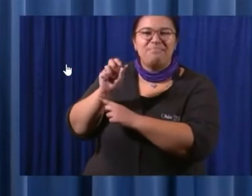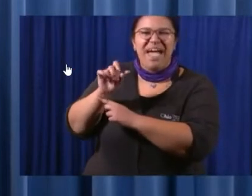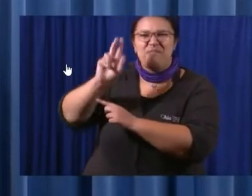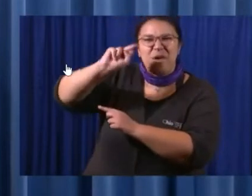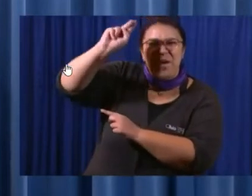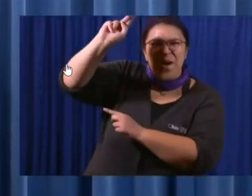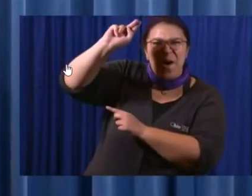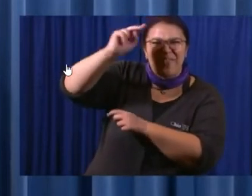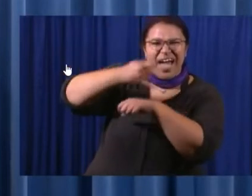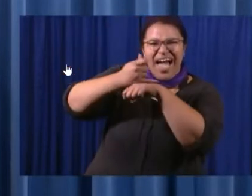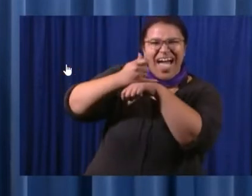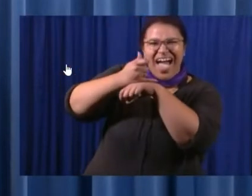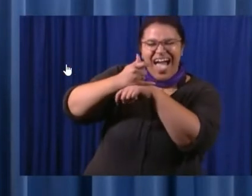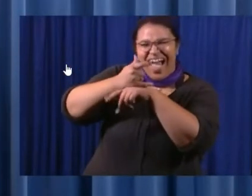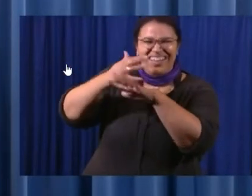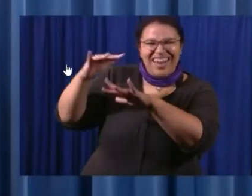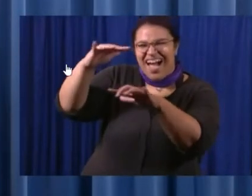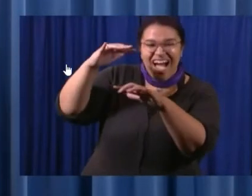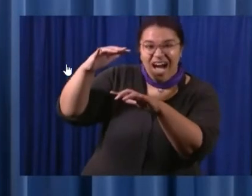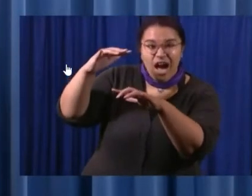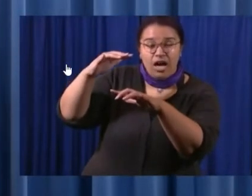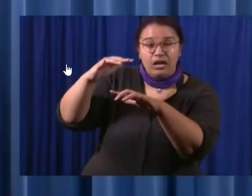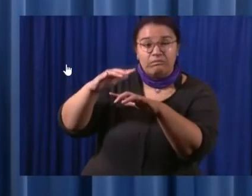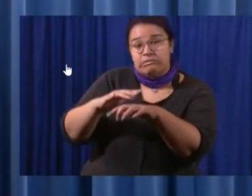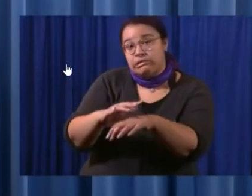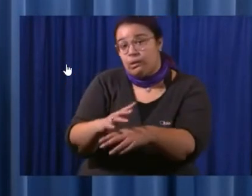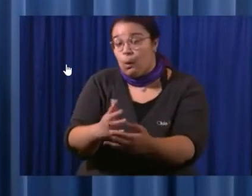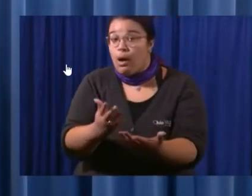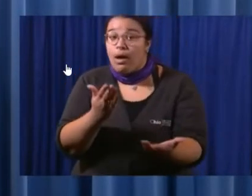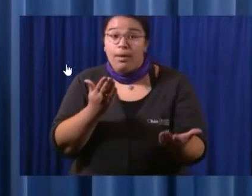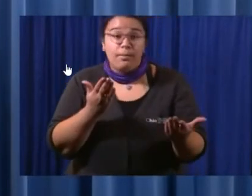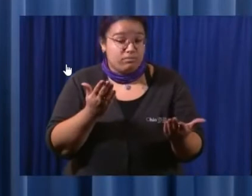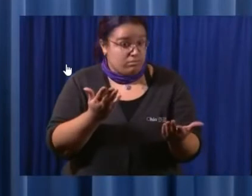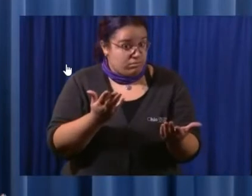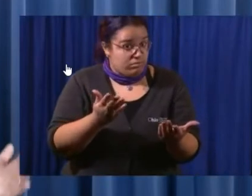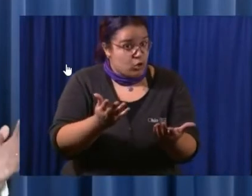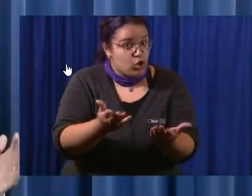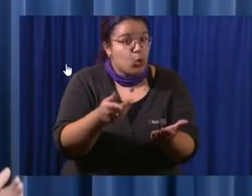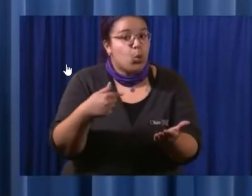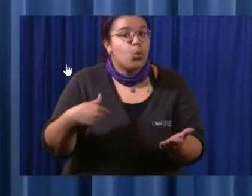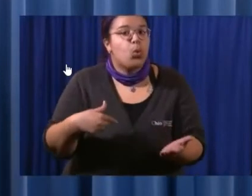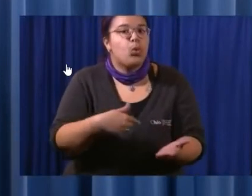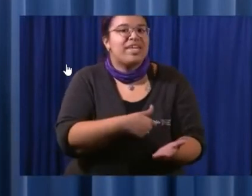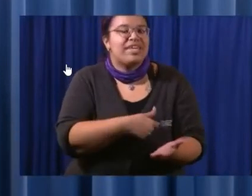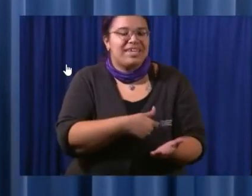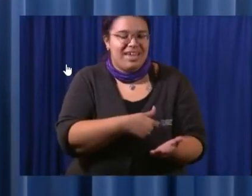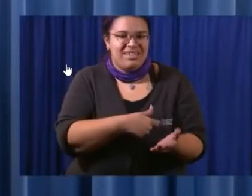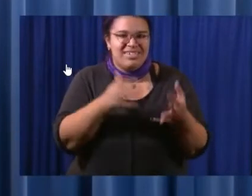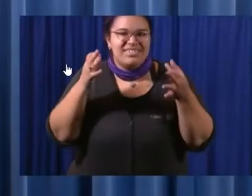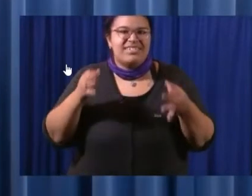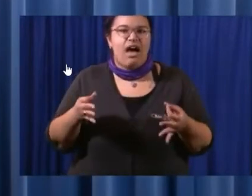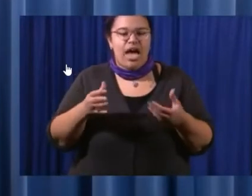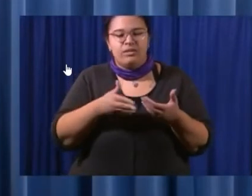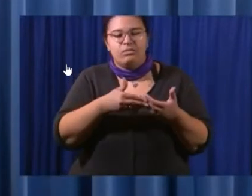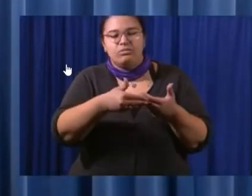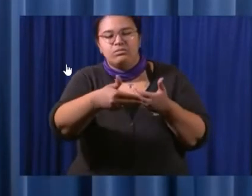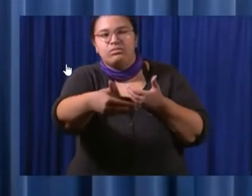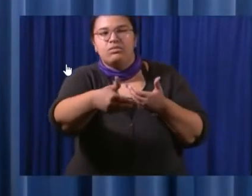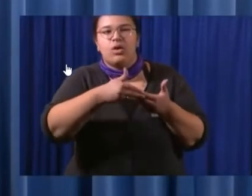control our future. We control what we do. You know, Fran and I were at a funeral of a